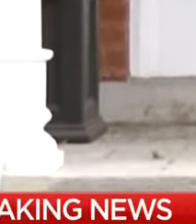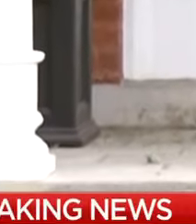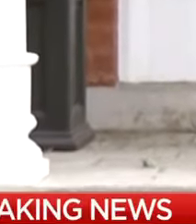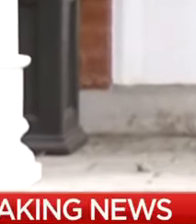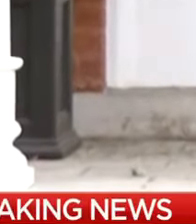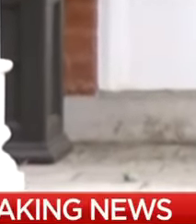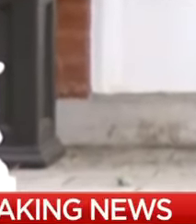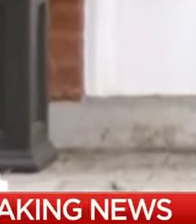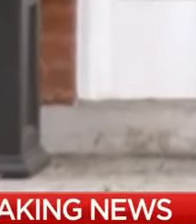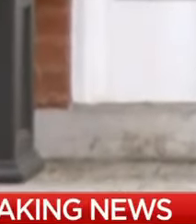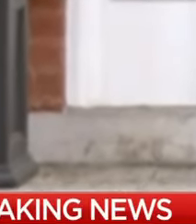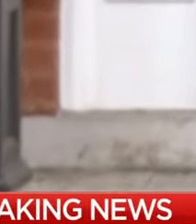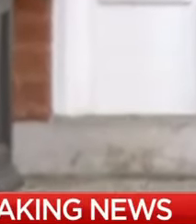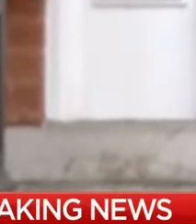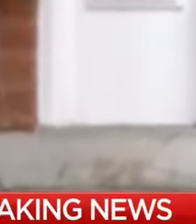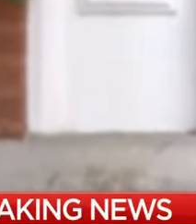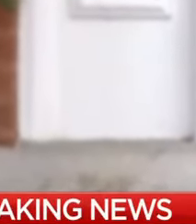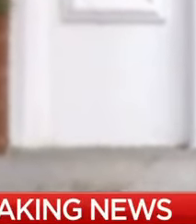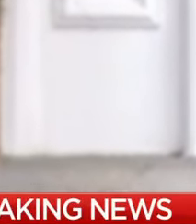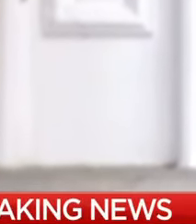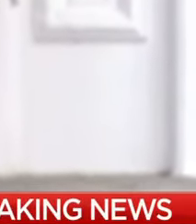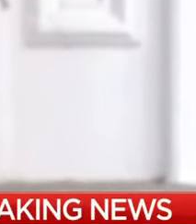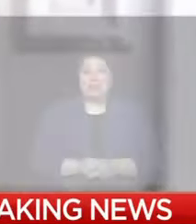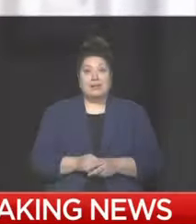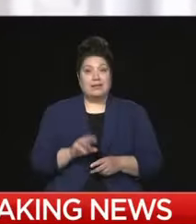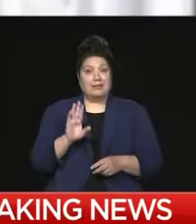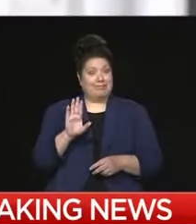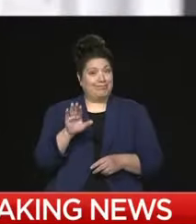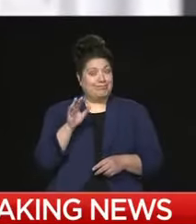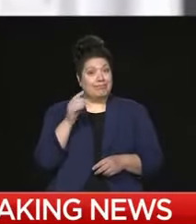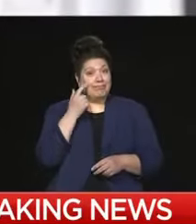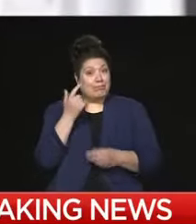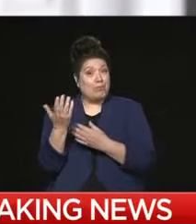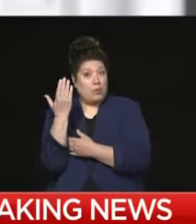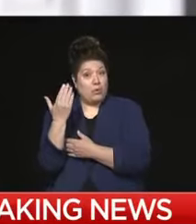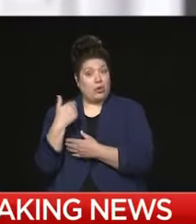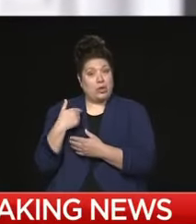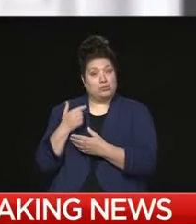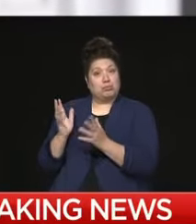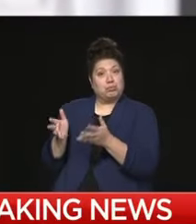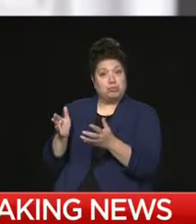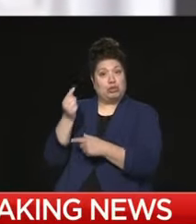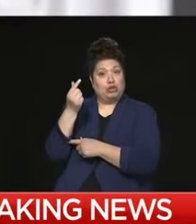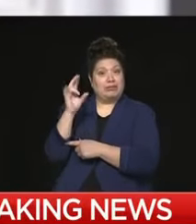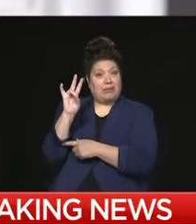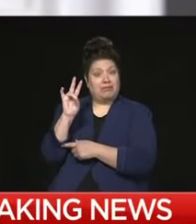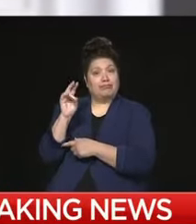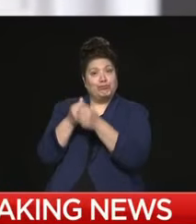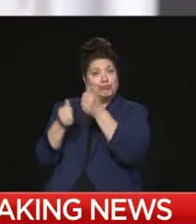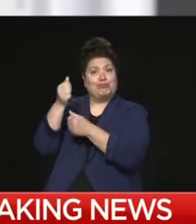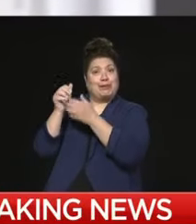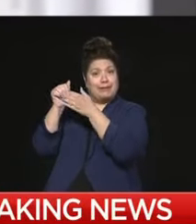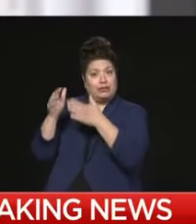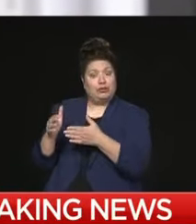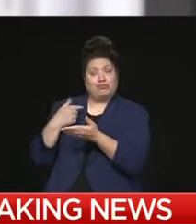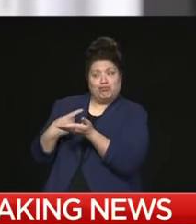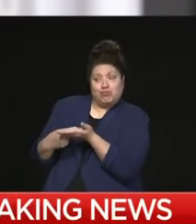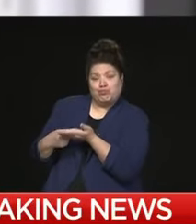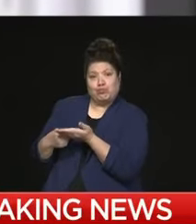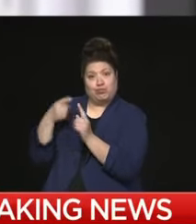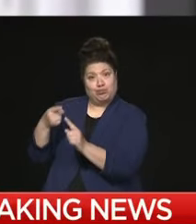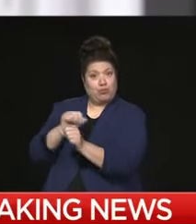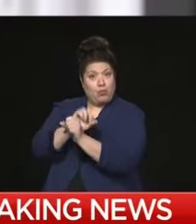Minister is about to start speaking. Cuts of beef and let's listen in there. I had a call with the other G7 leaders to discuss the pandemic. We